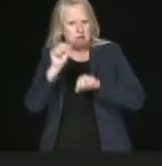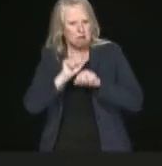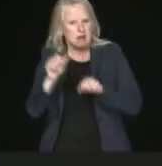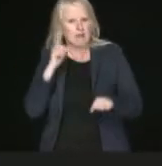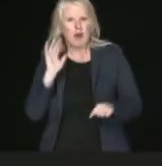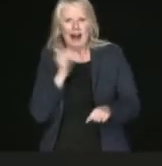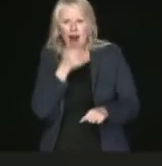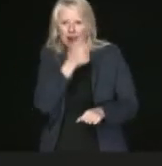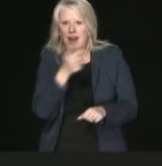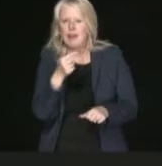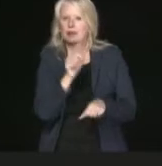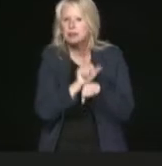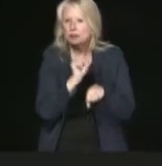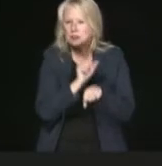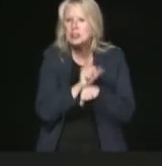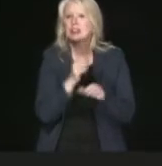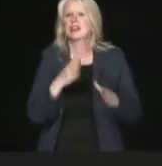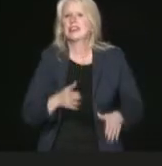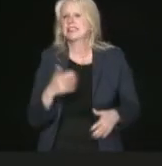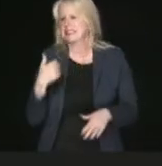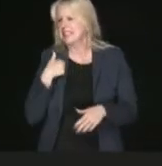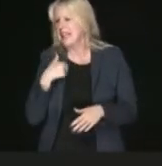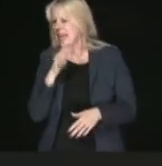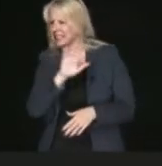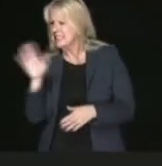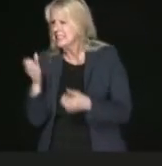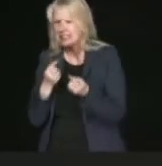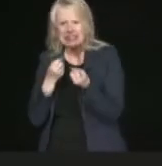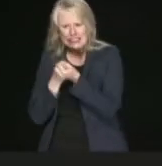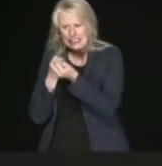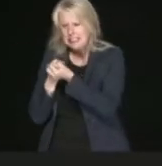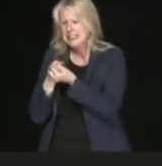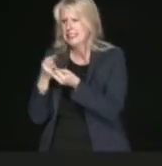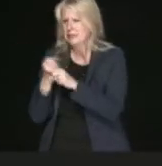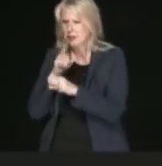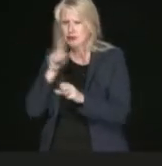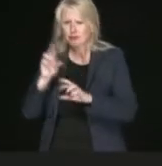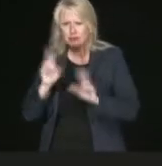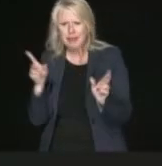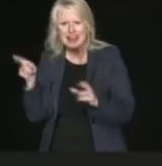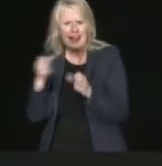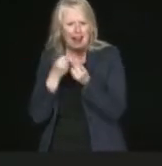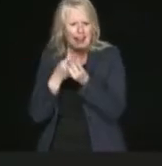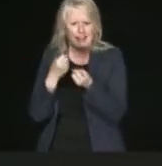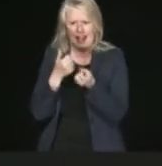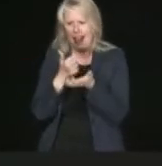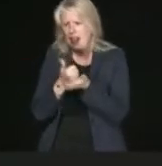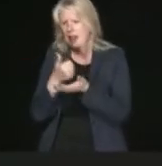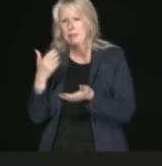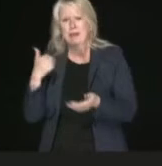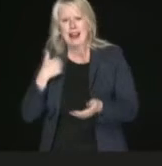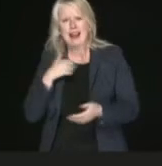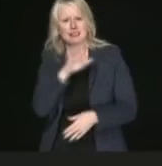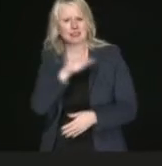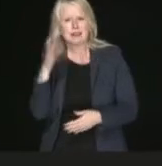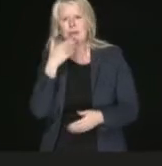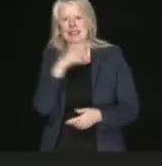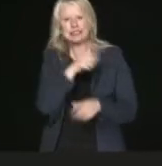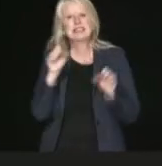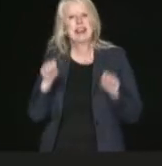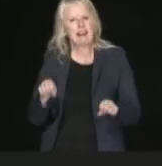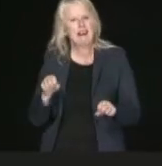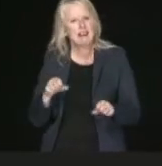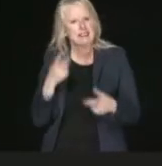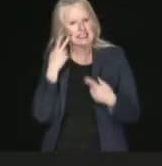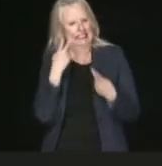for hardworking Canadians across the country who make sure that they are serving Canadians with the best that they have. And I think that lesson that